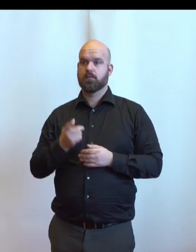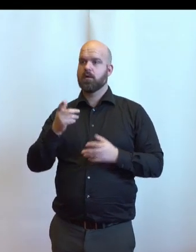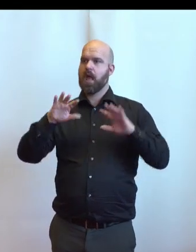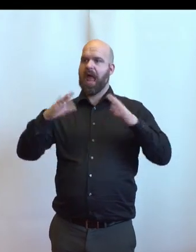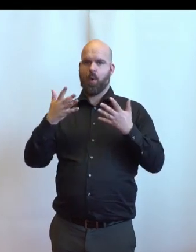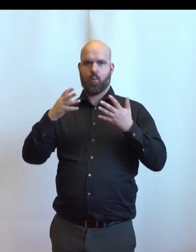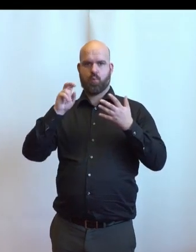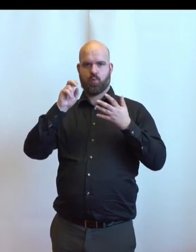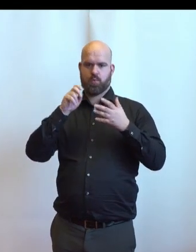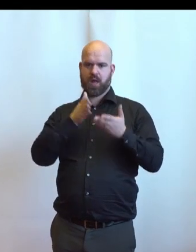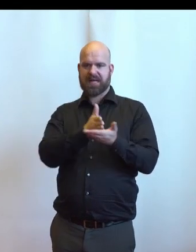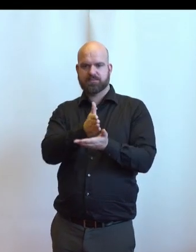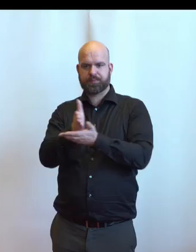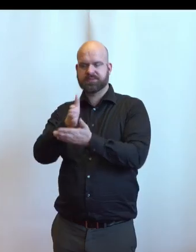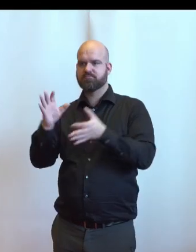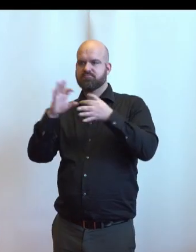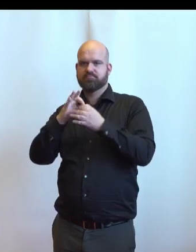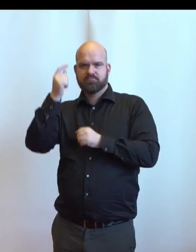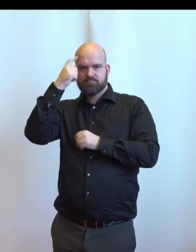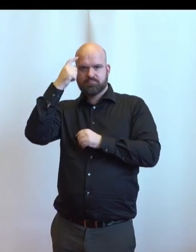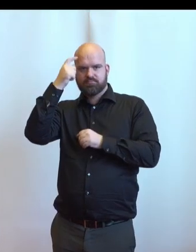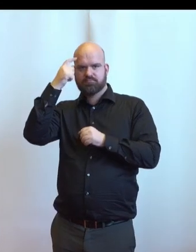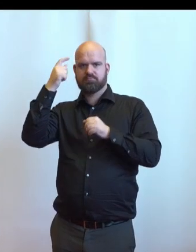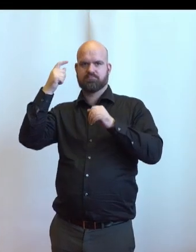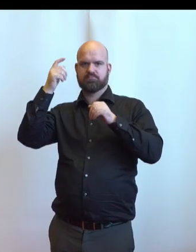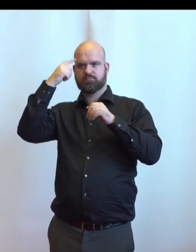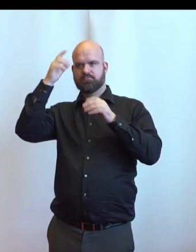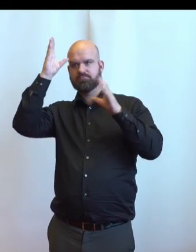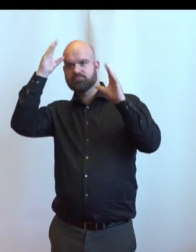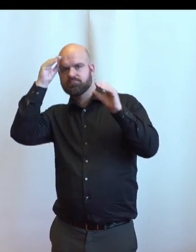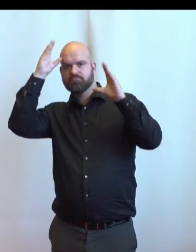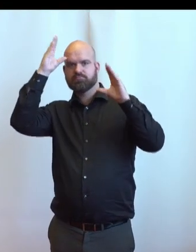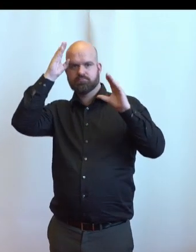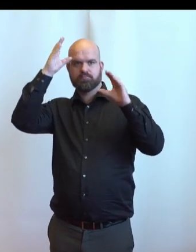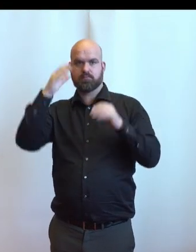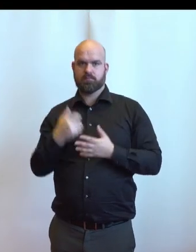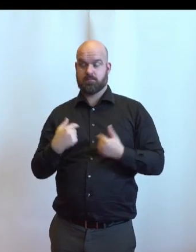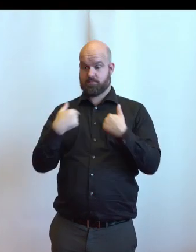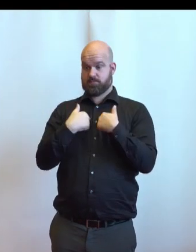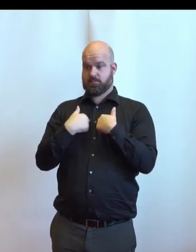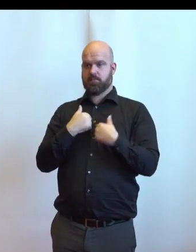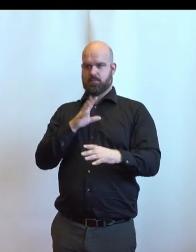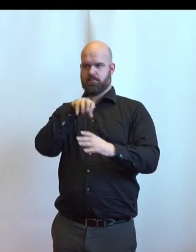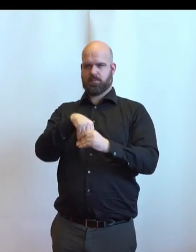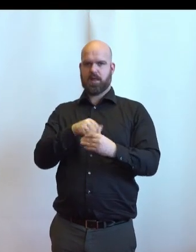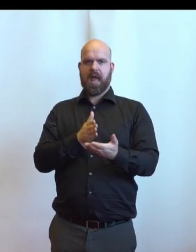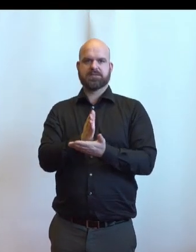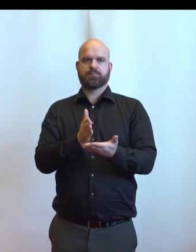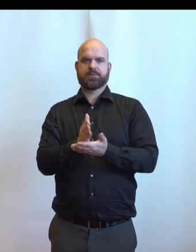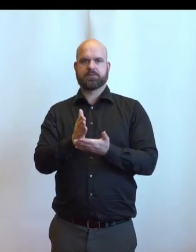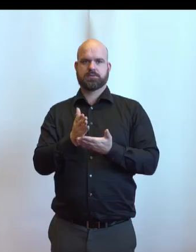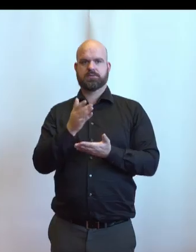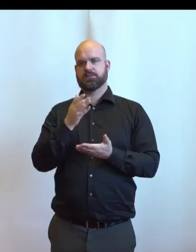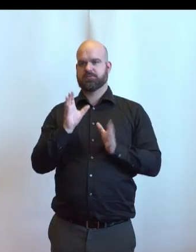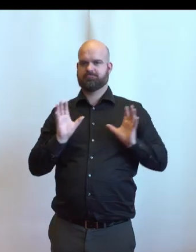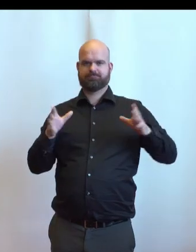W3C's Cognitive Accessibility Taskforce, and there is work going on, and there is a refresh to the